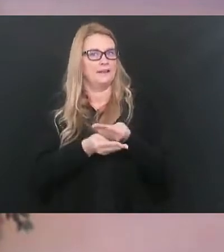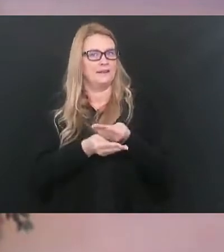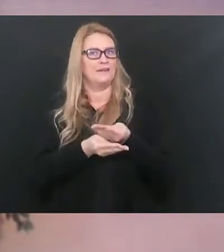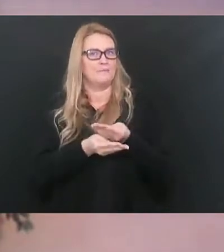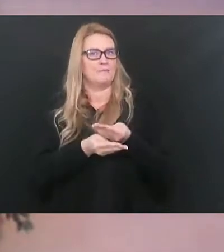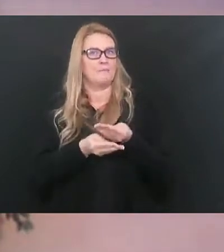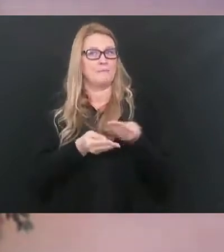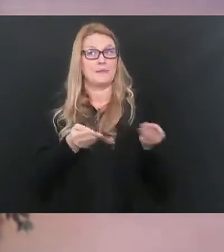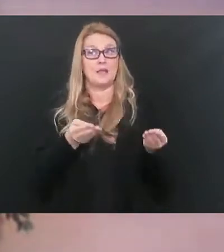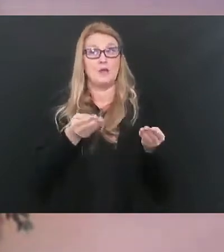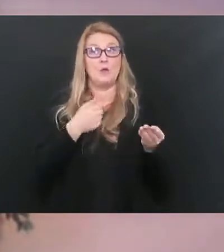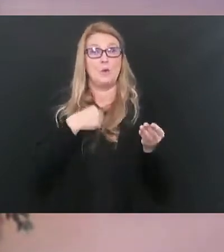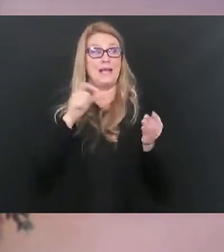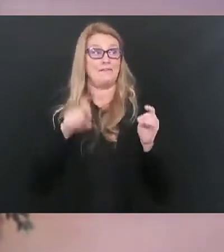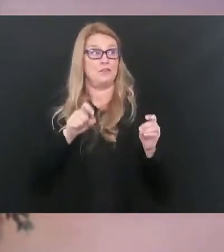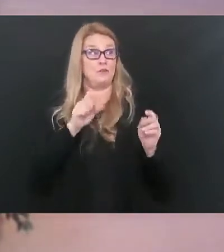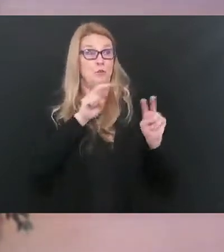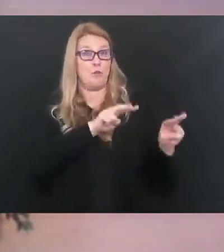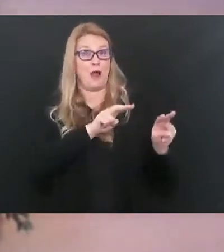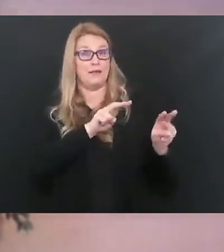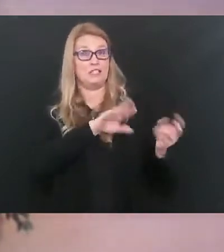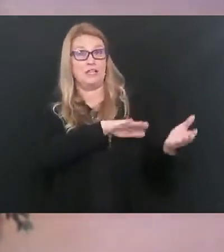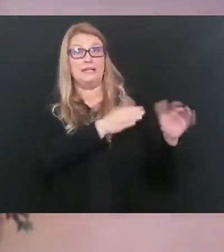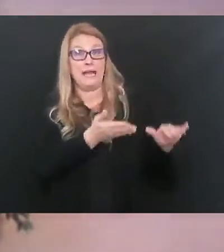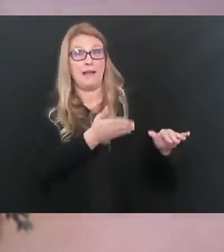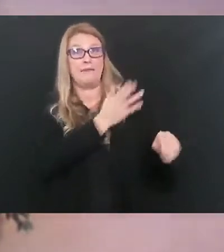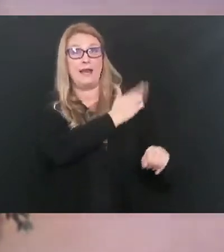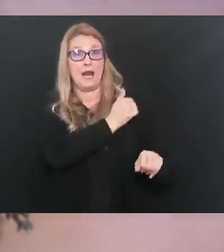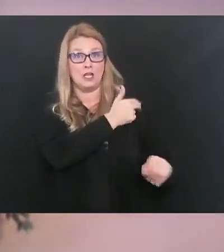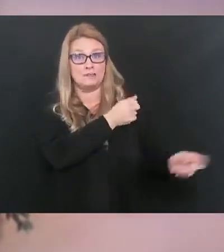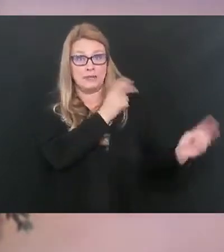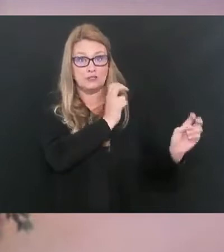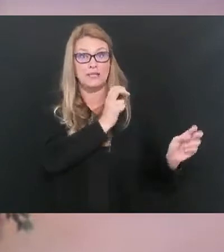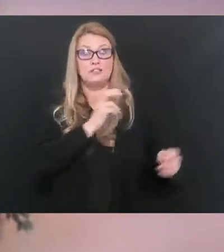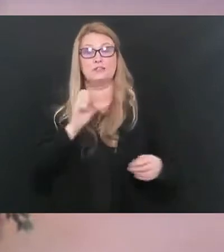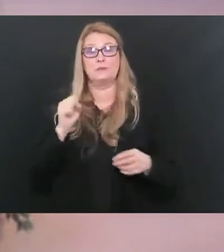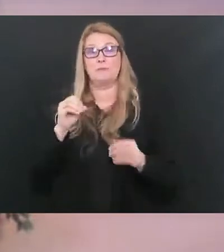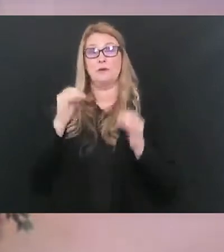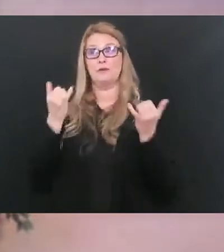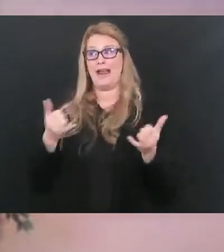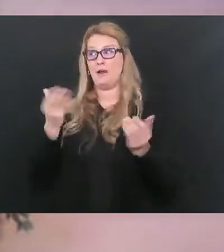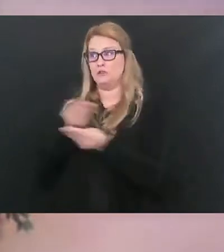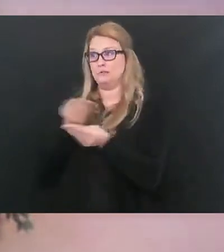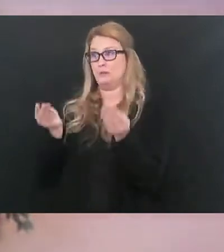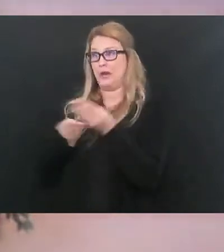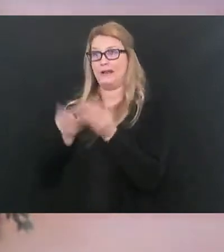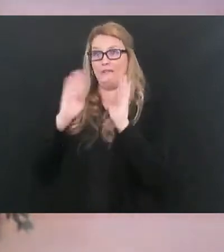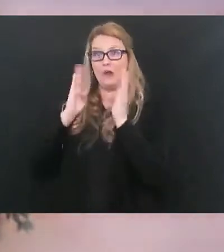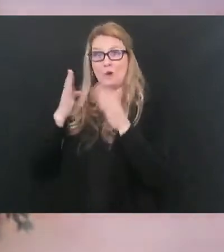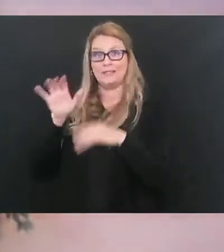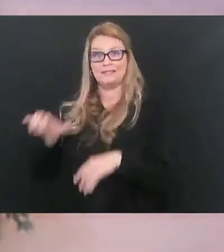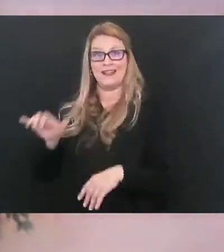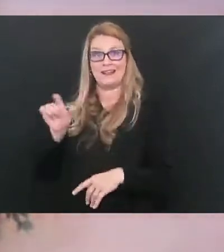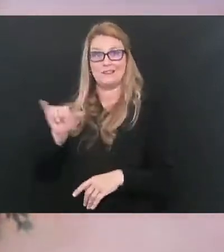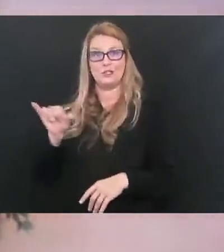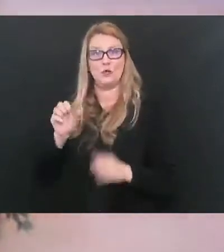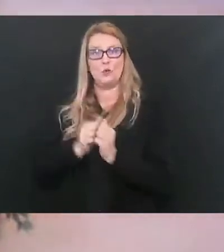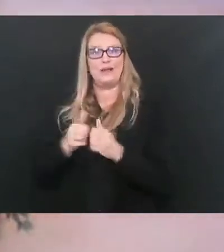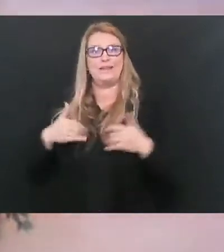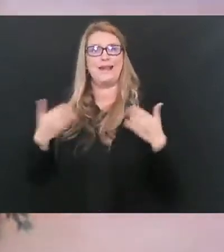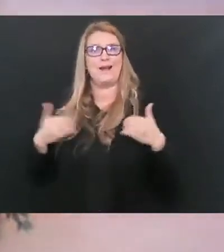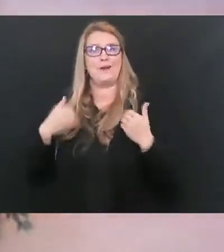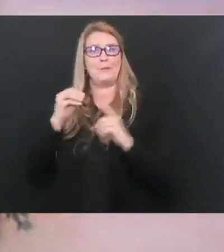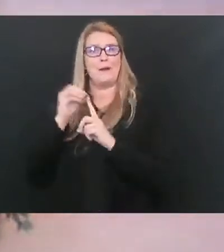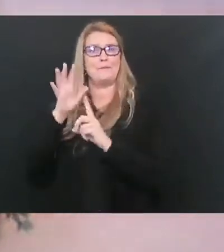and the hospitalizations, but now to start to reduce the spread, we really want to focus on this younger part of our population with the